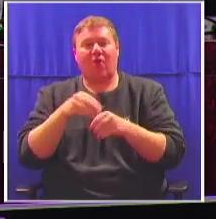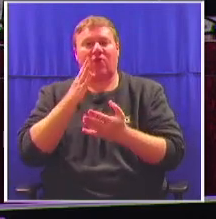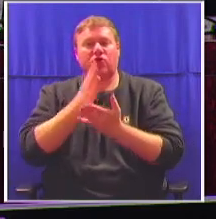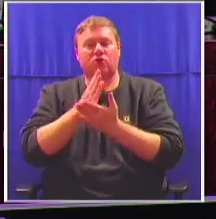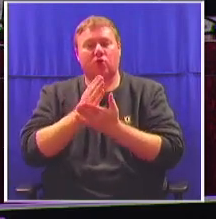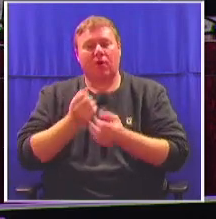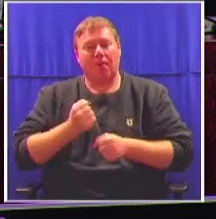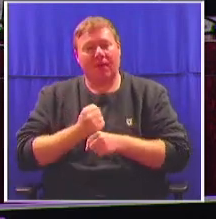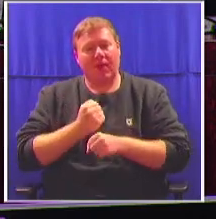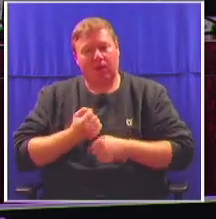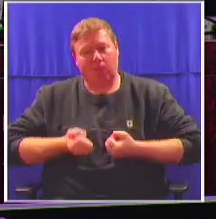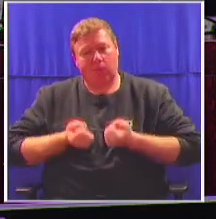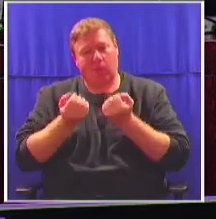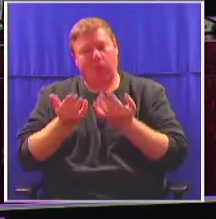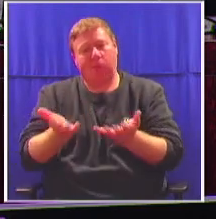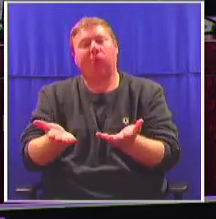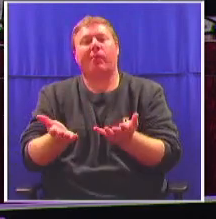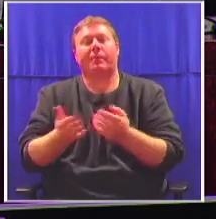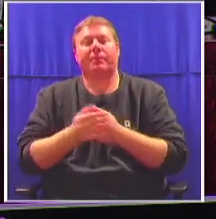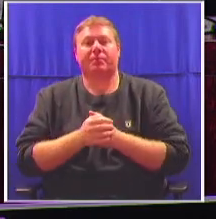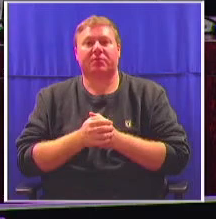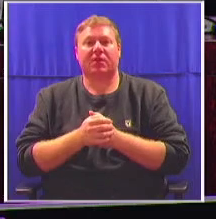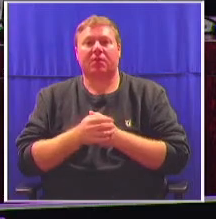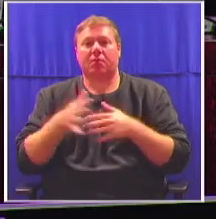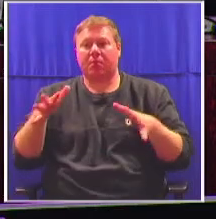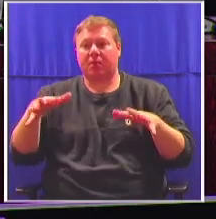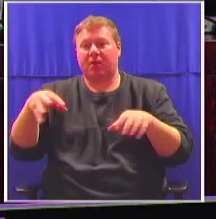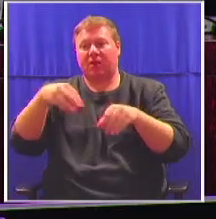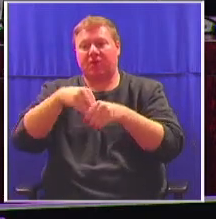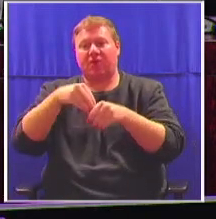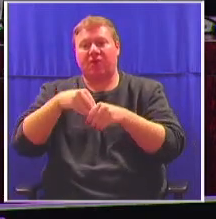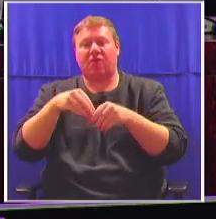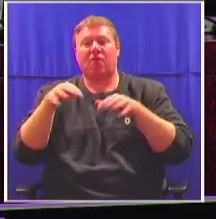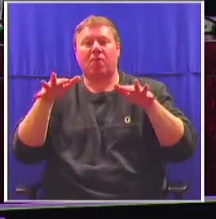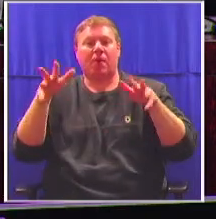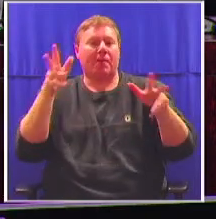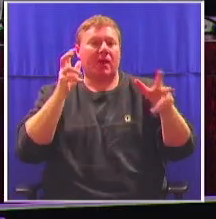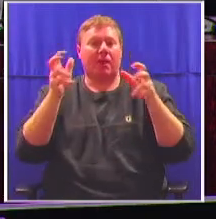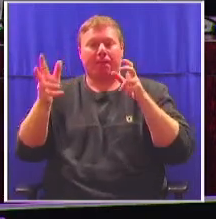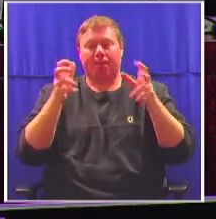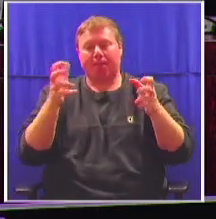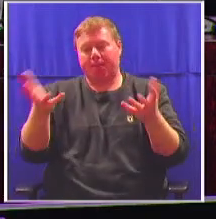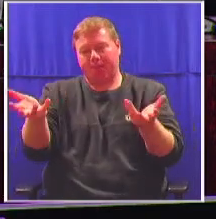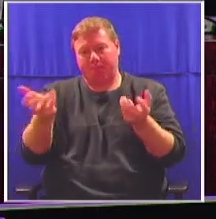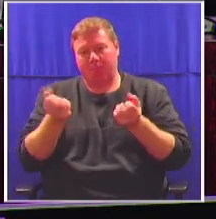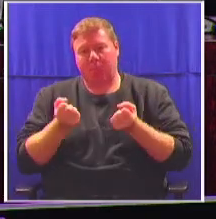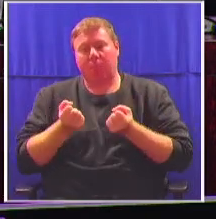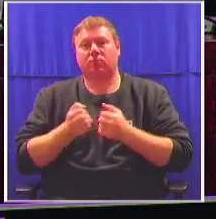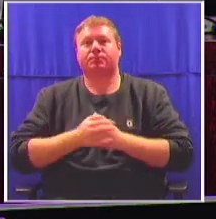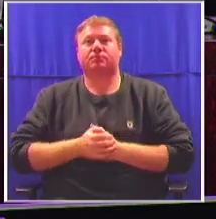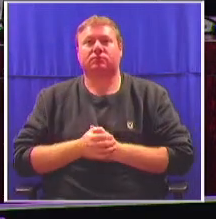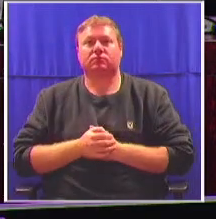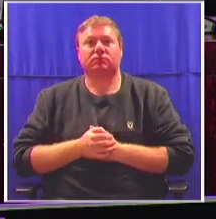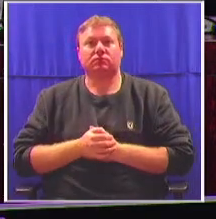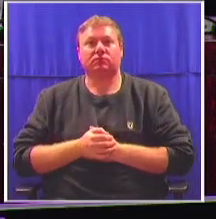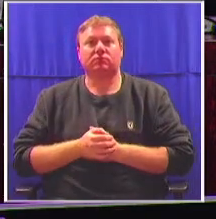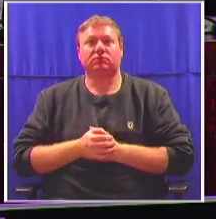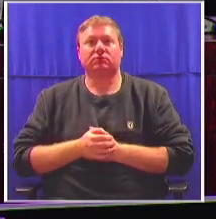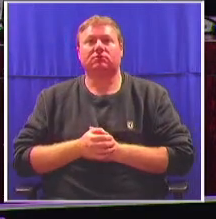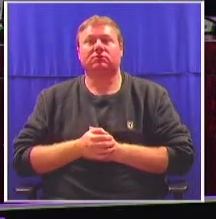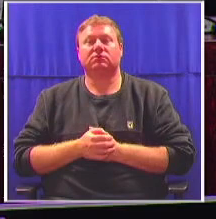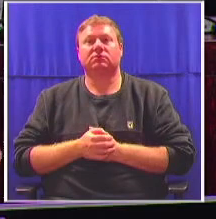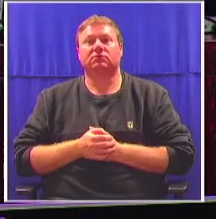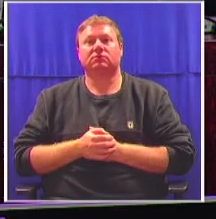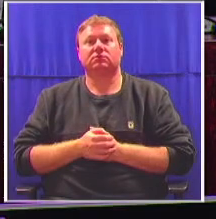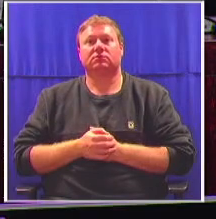submissions, and all those people who participated in public hearings. There are still a number